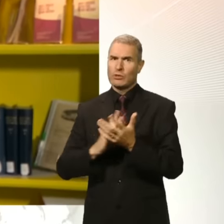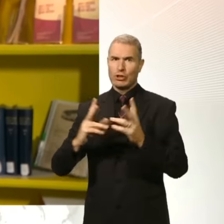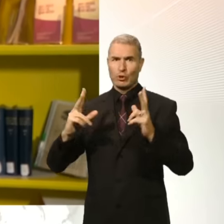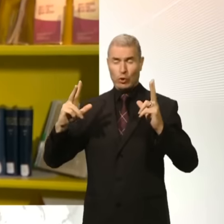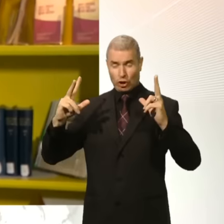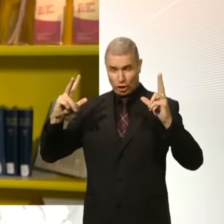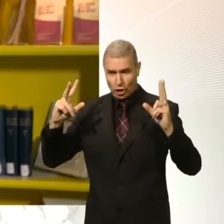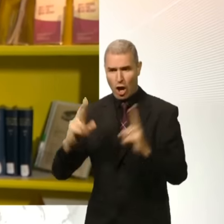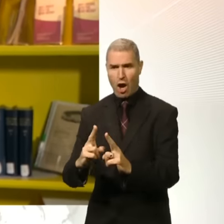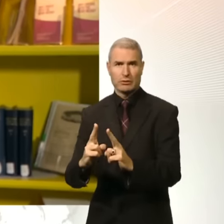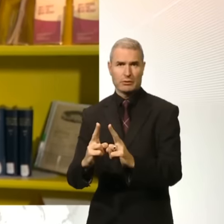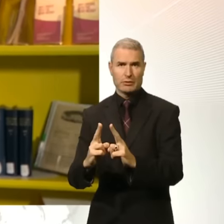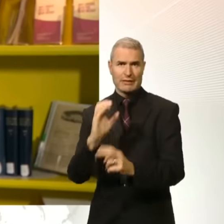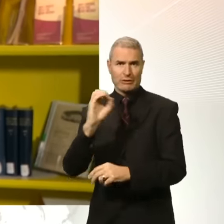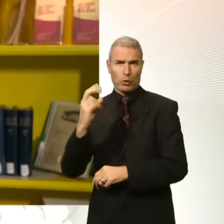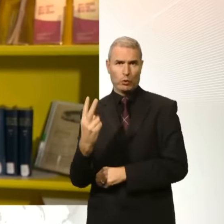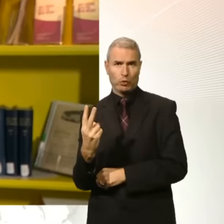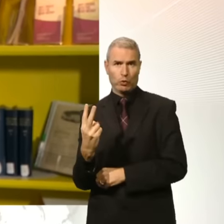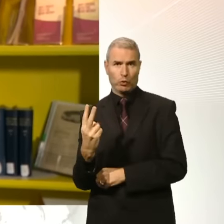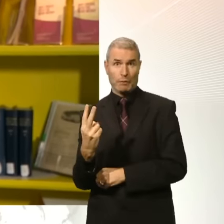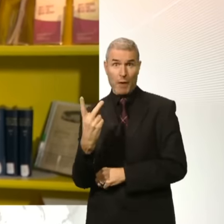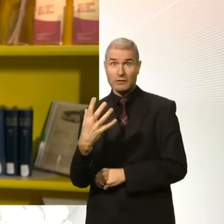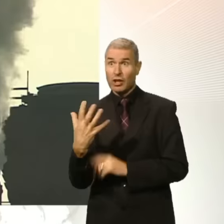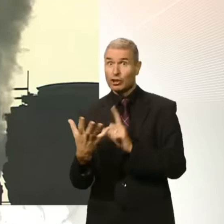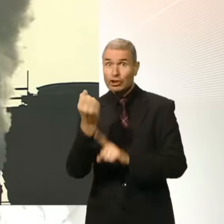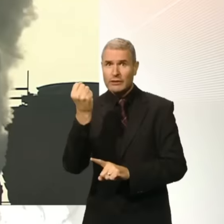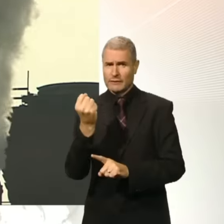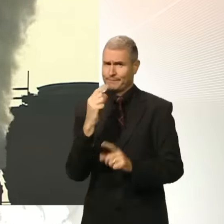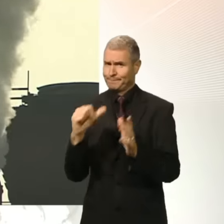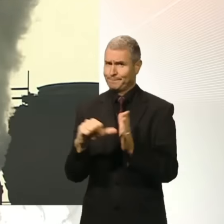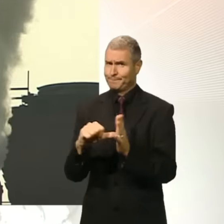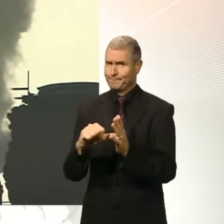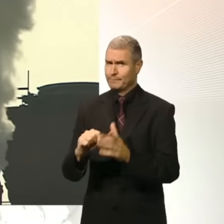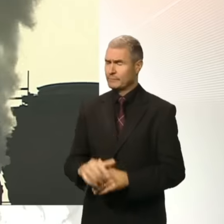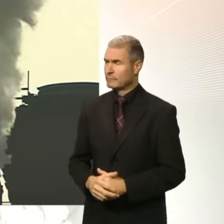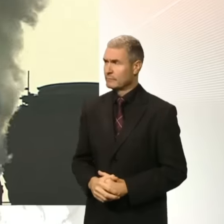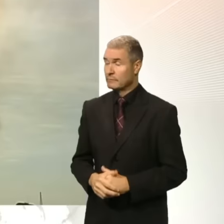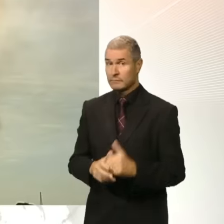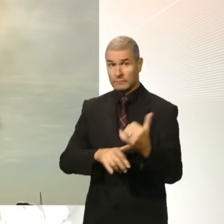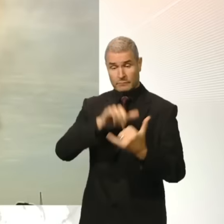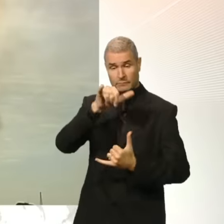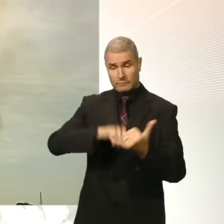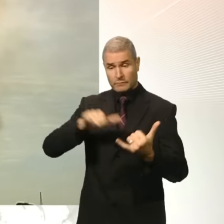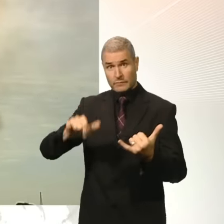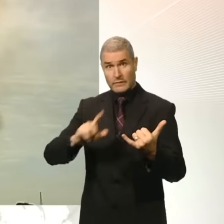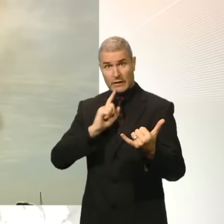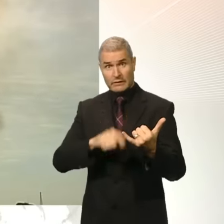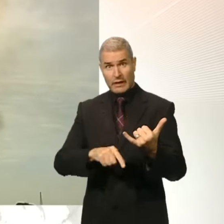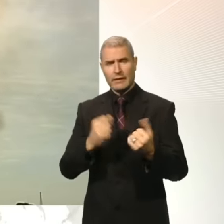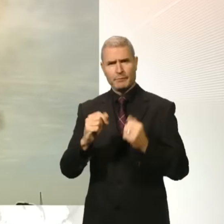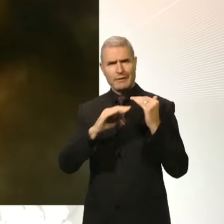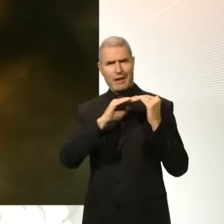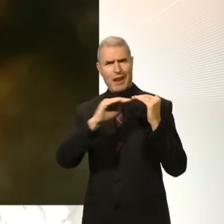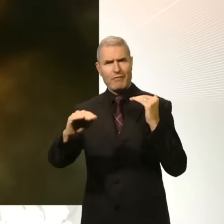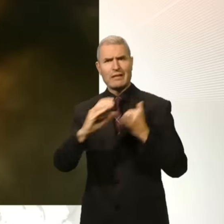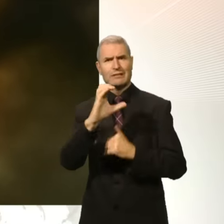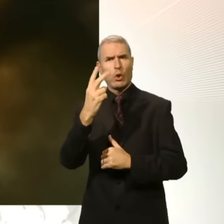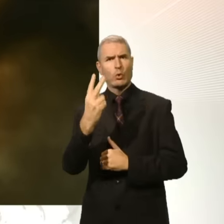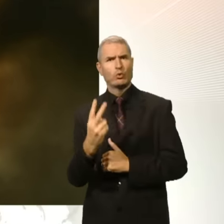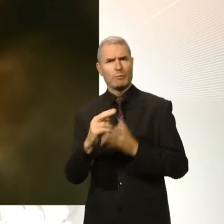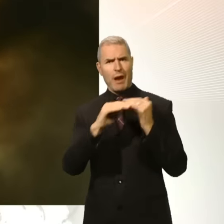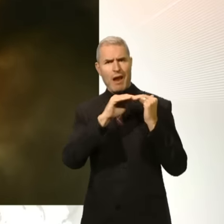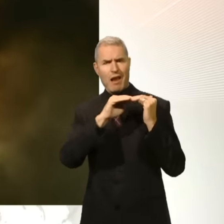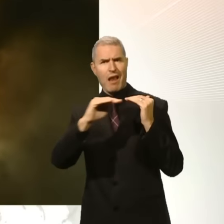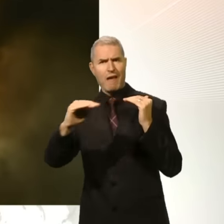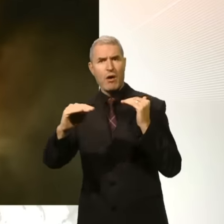greenhouse gas emissions over the next few decades, and that will be very difficult. The report also shows that there's been a levelling off in carbon emissions,